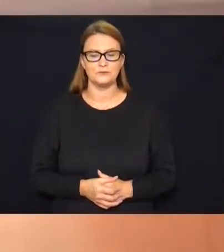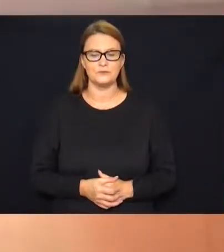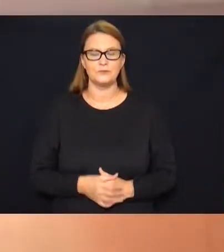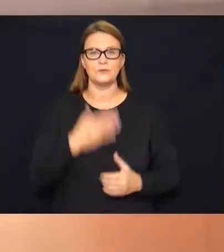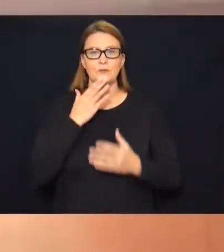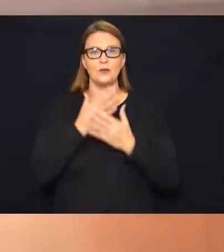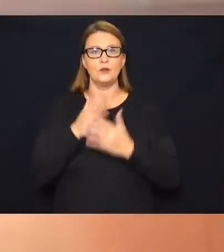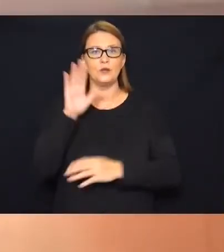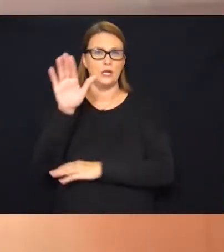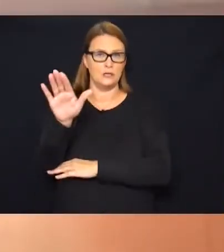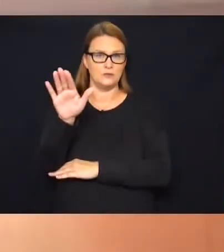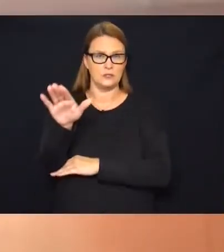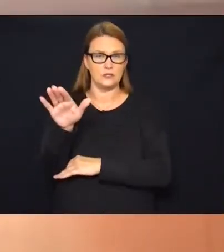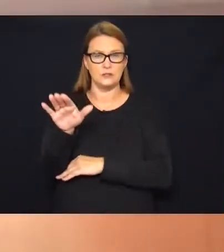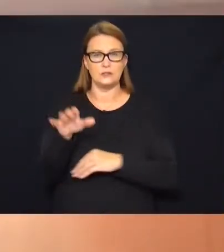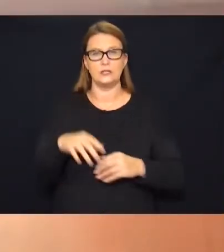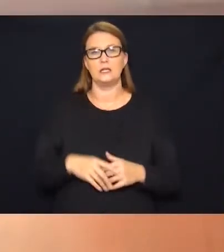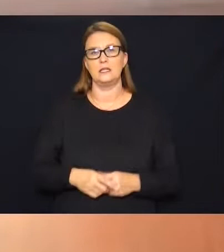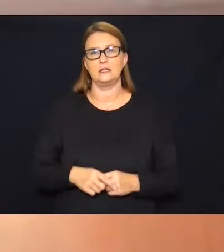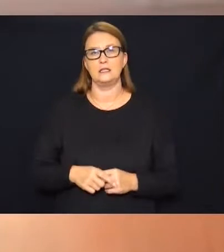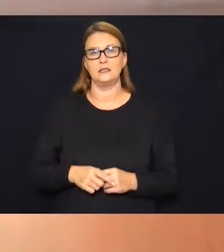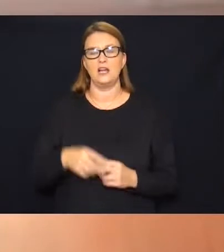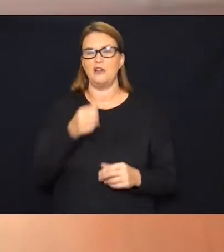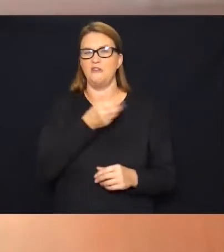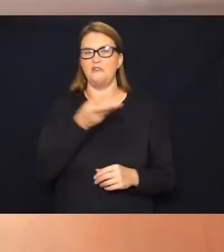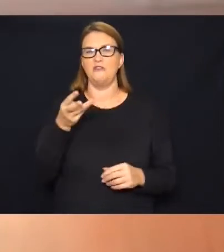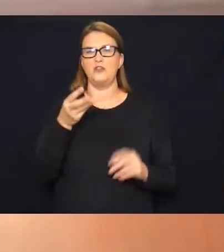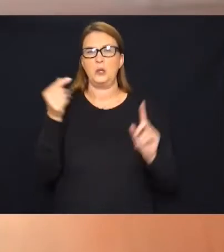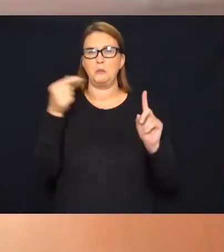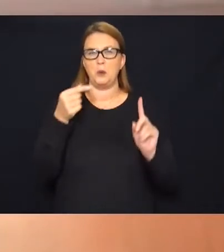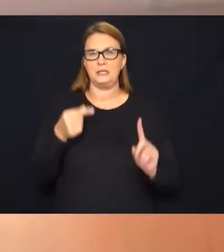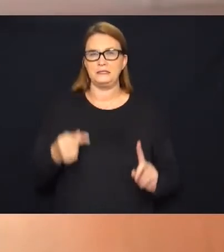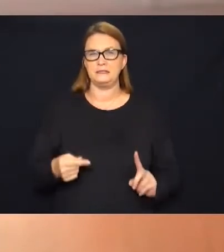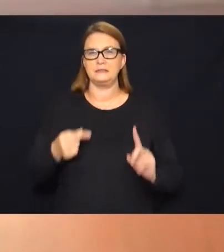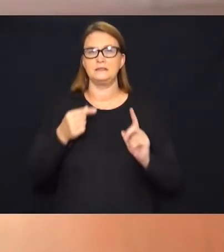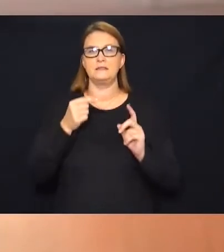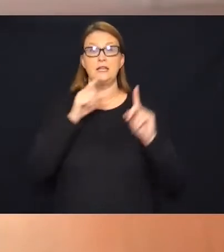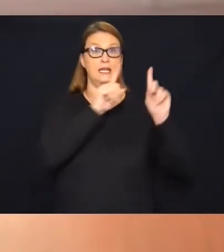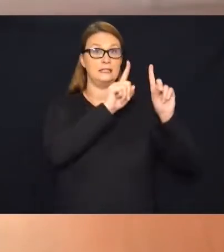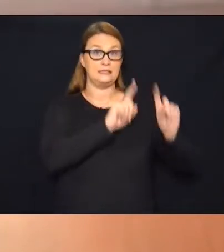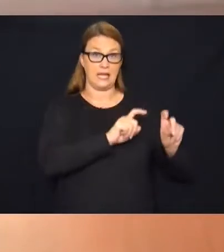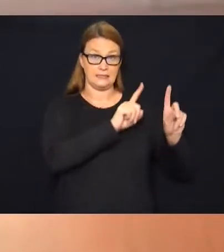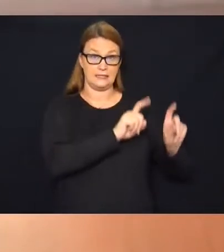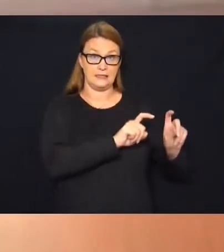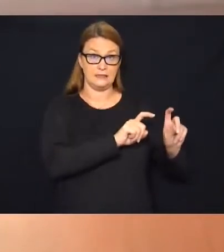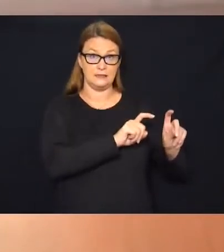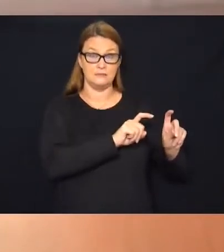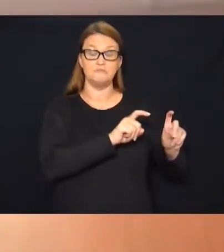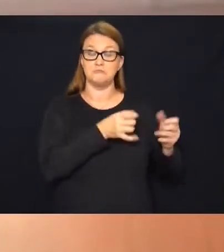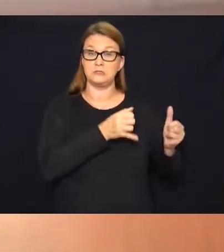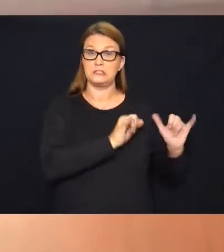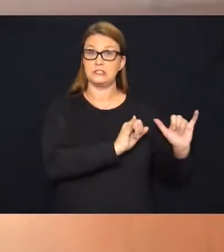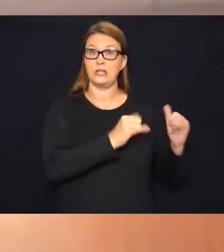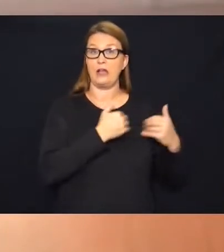Good afternoon. Just to highlight a couple of key items. Testing, we still